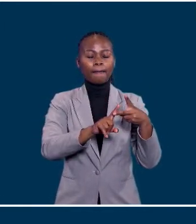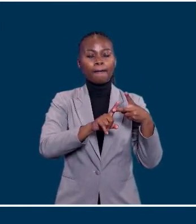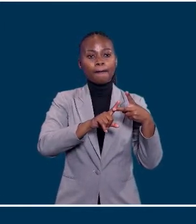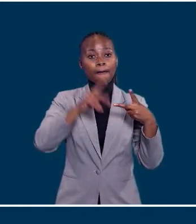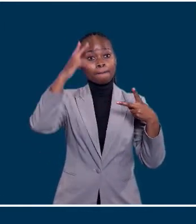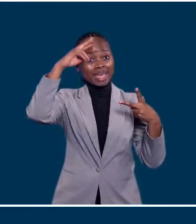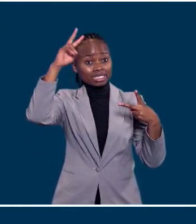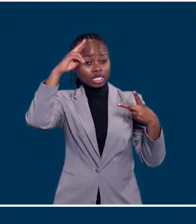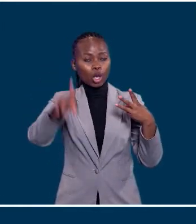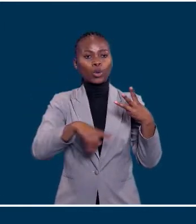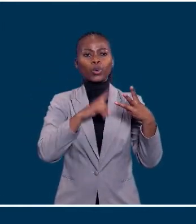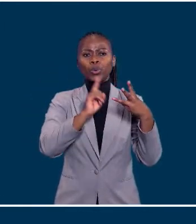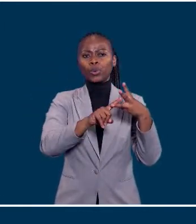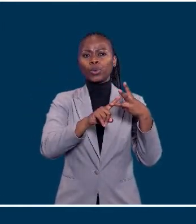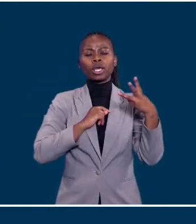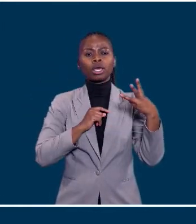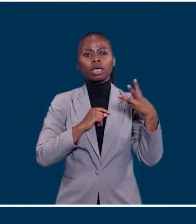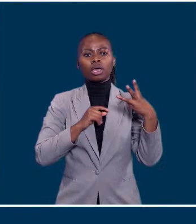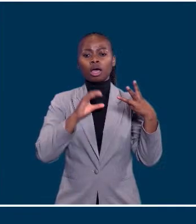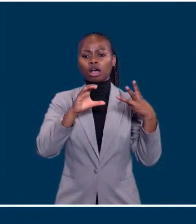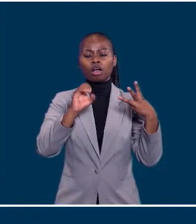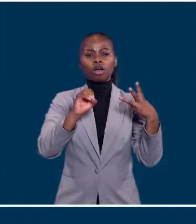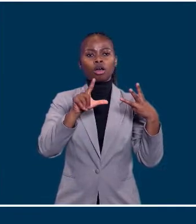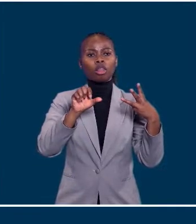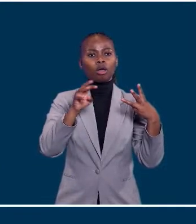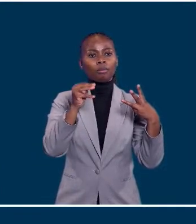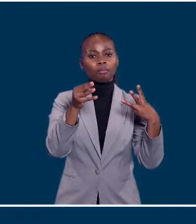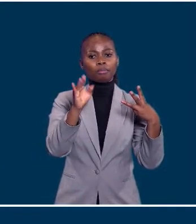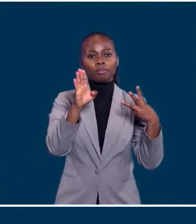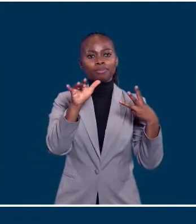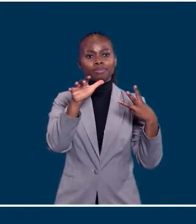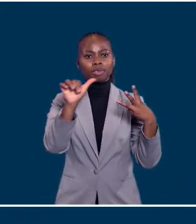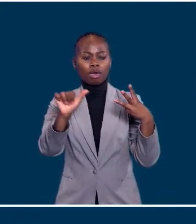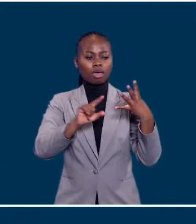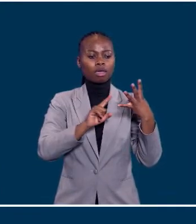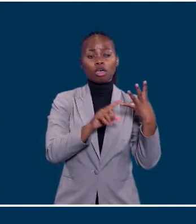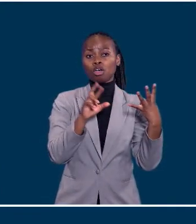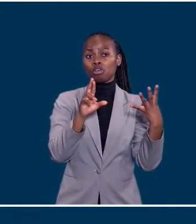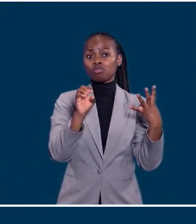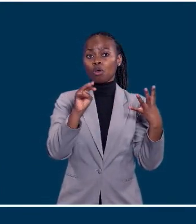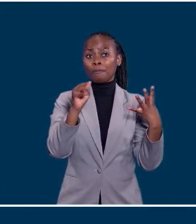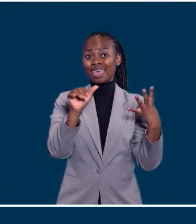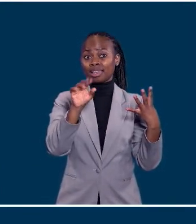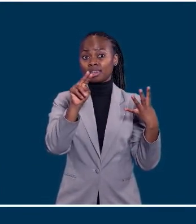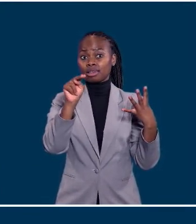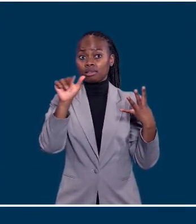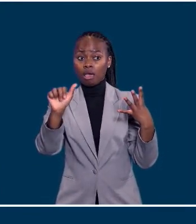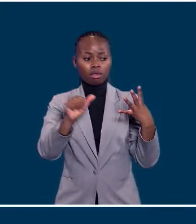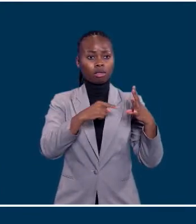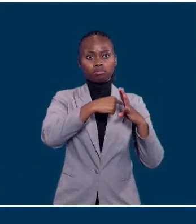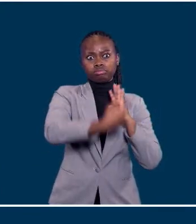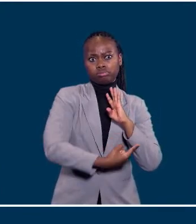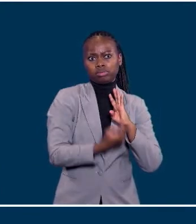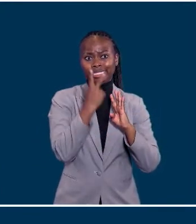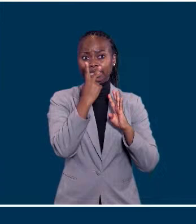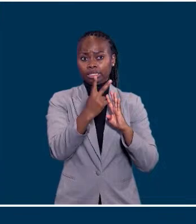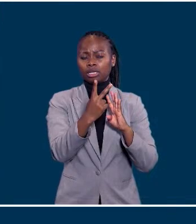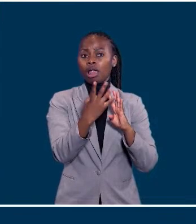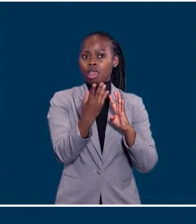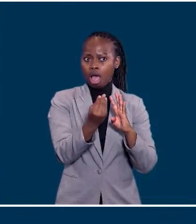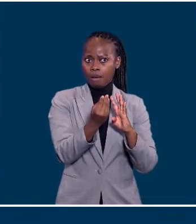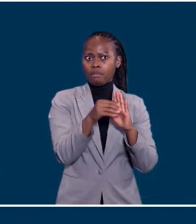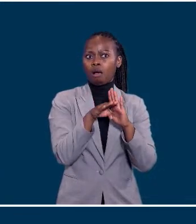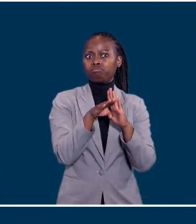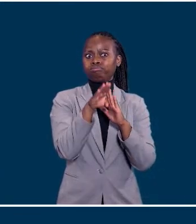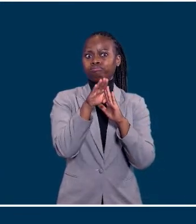and Romania. And all of them, as you can see, again, have seen quite a lot of good disinflation. So those numbers of all